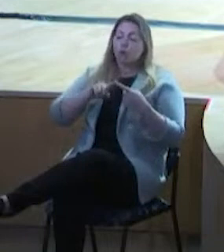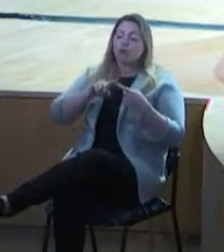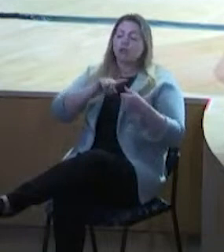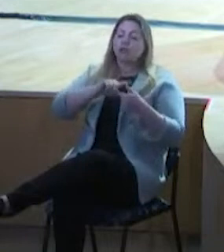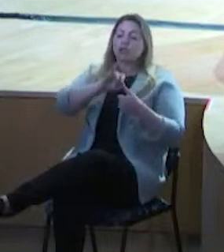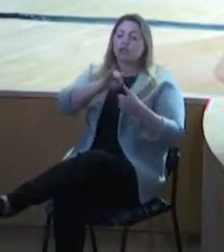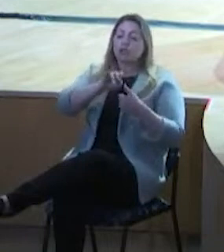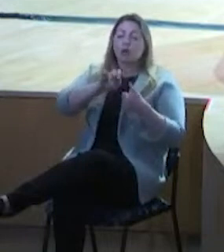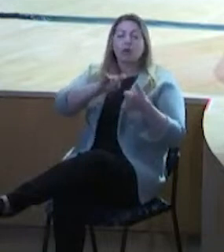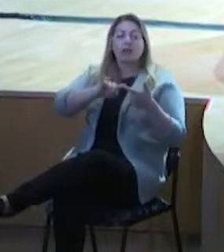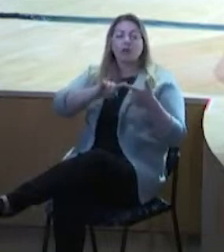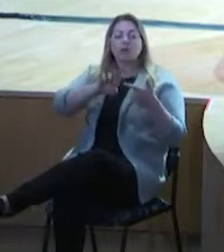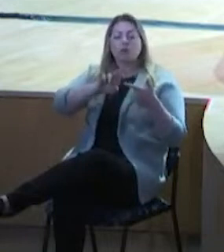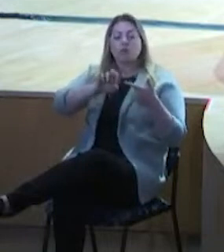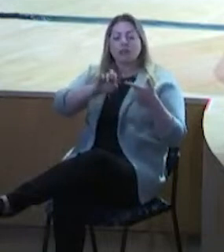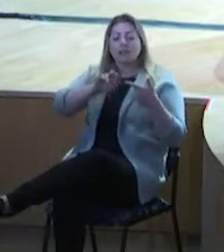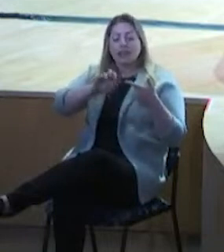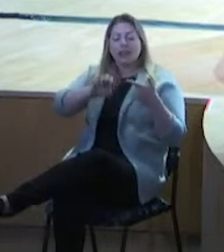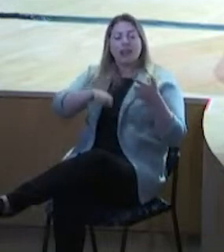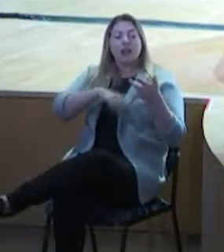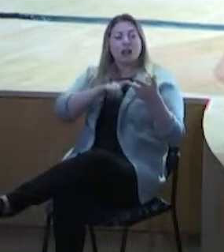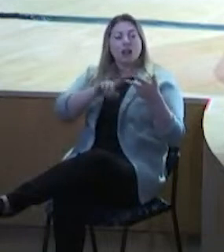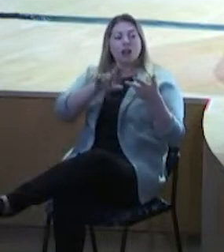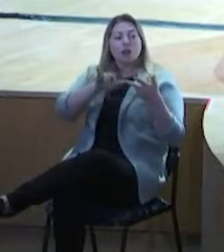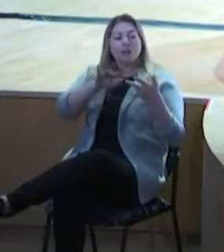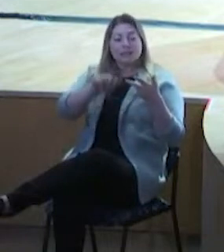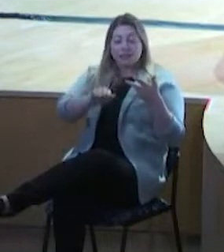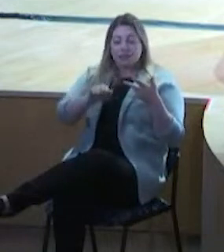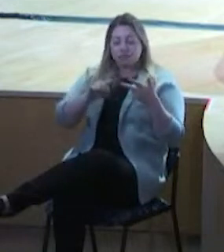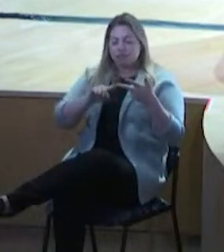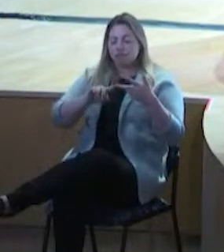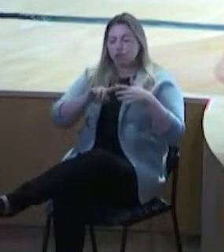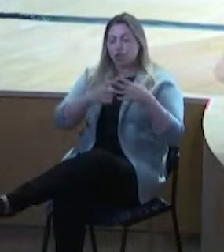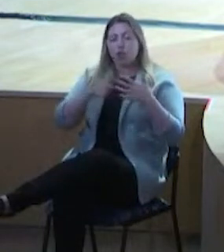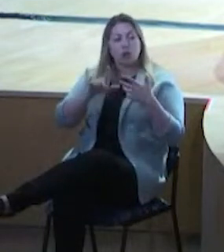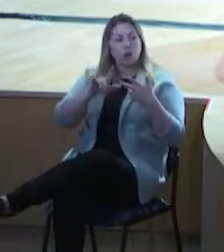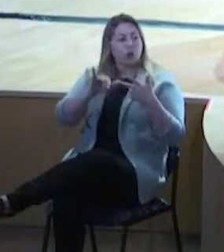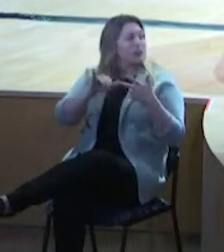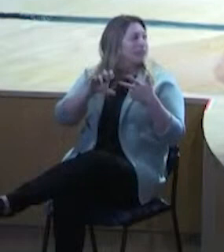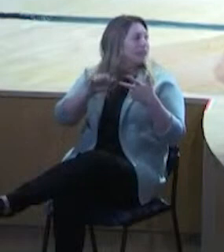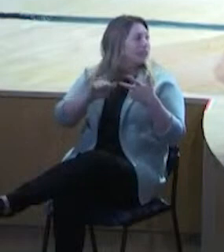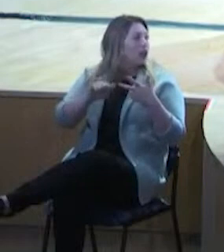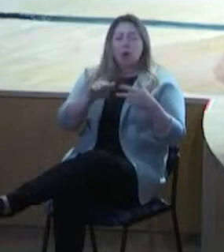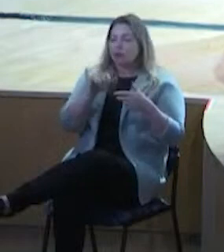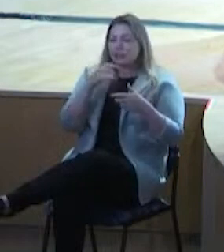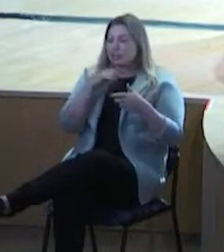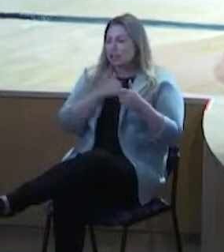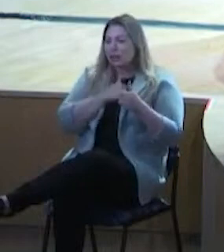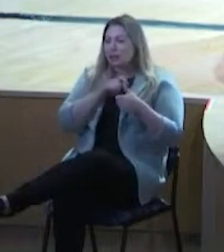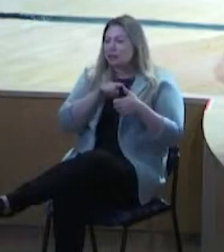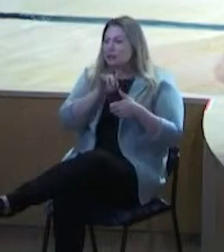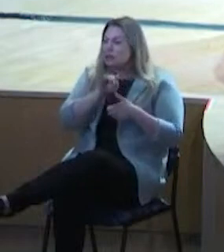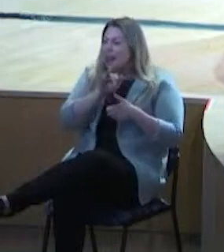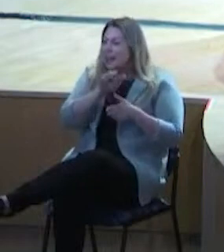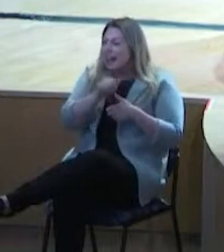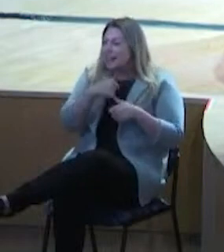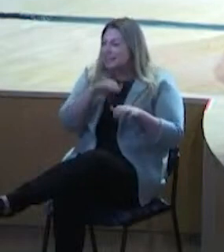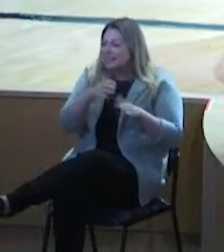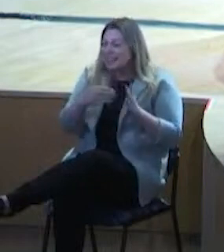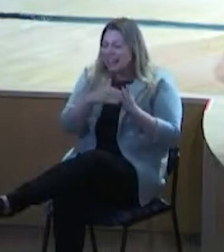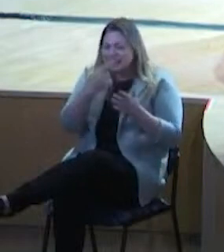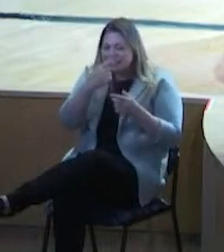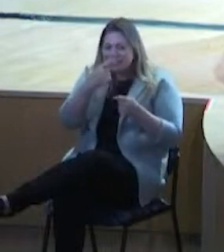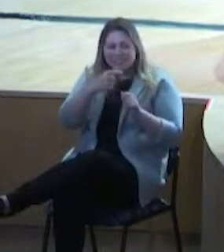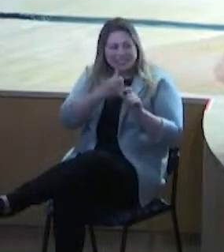Joey, and Lucía. So we'll start with Lucía. I'm sorry, Reyna, I did it again, I apologize. Tell us a little bit